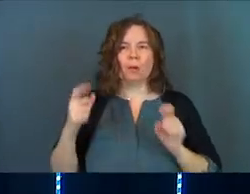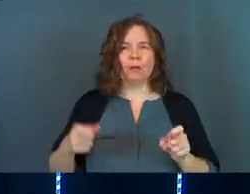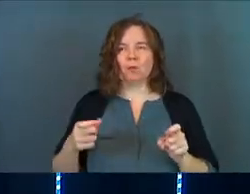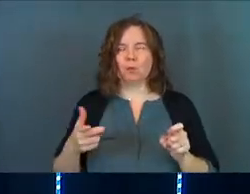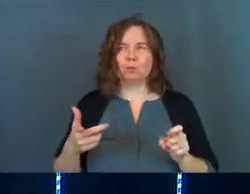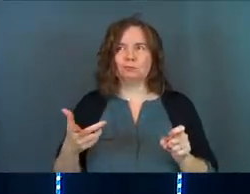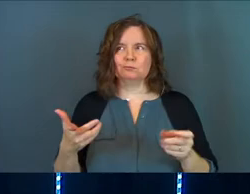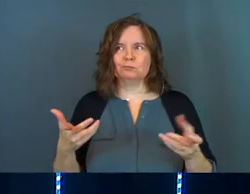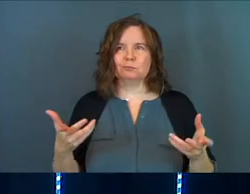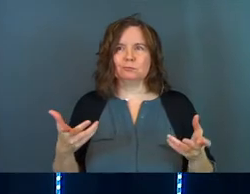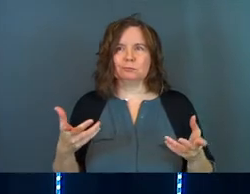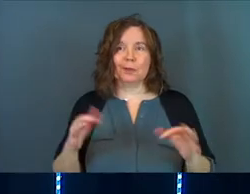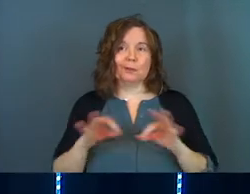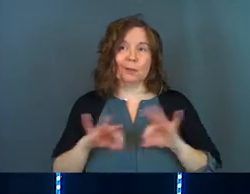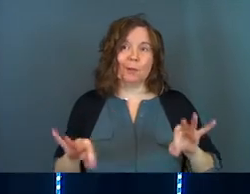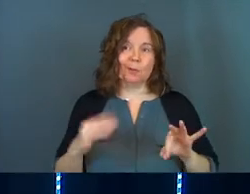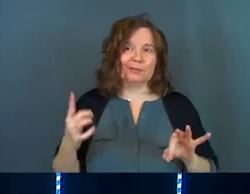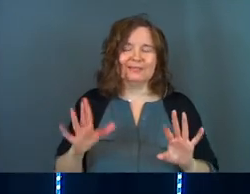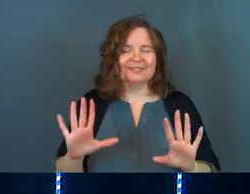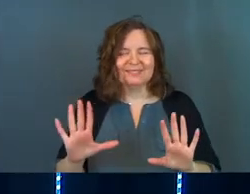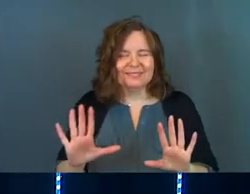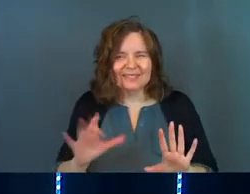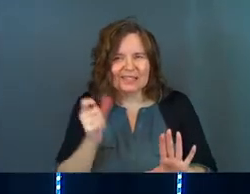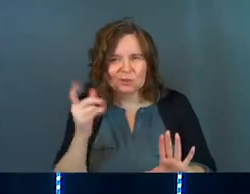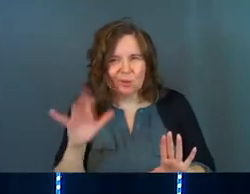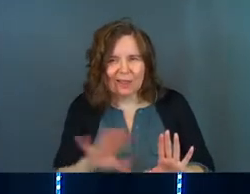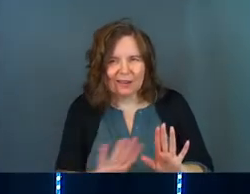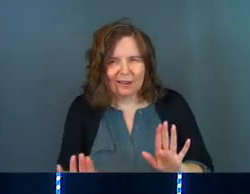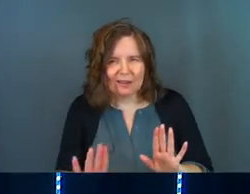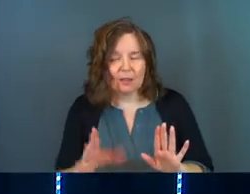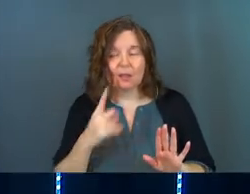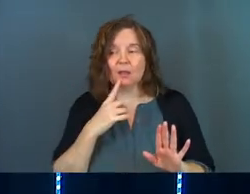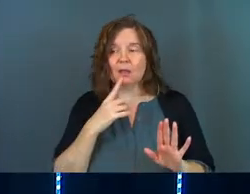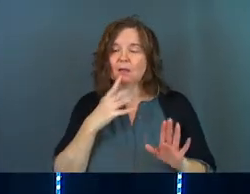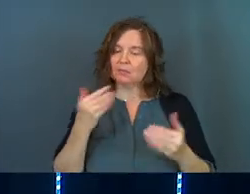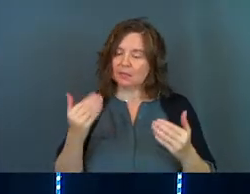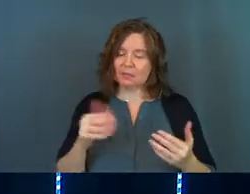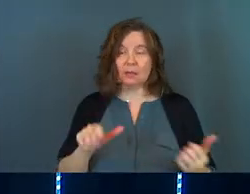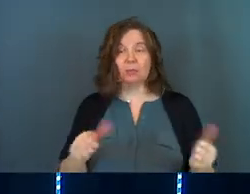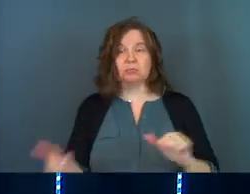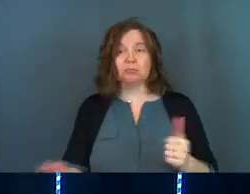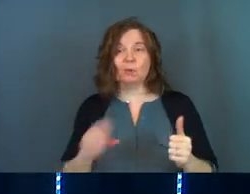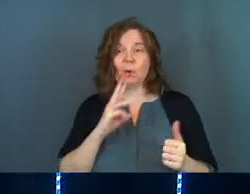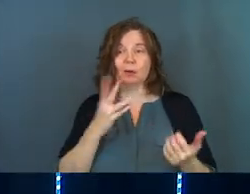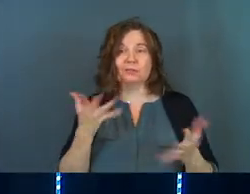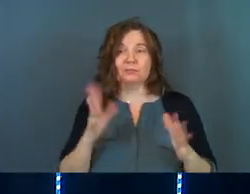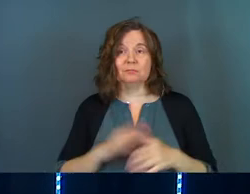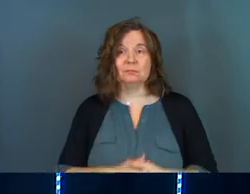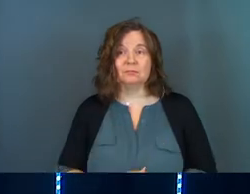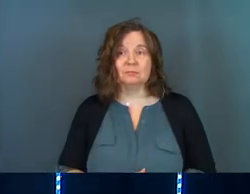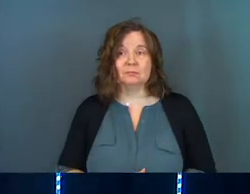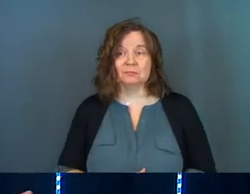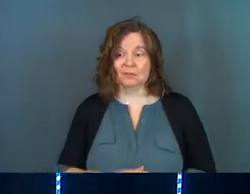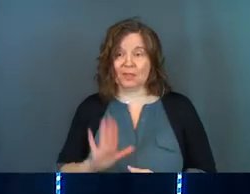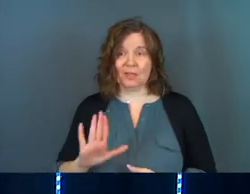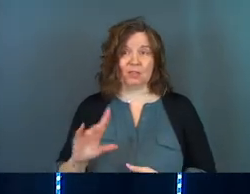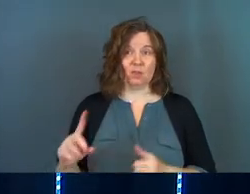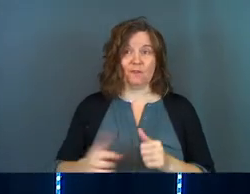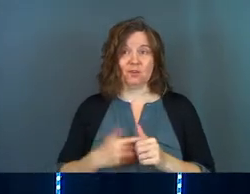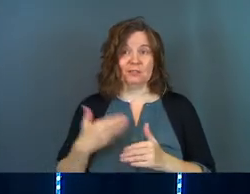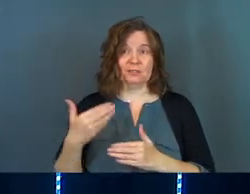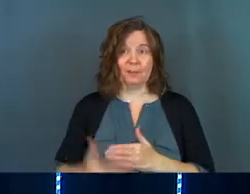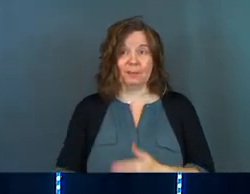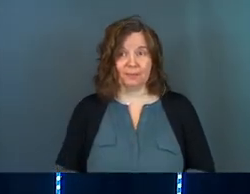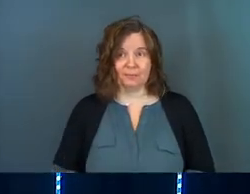you a diploma or something. I mean, he doesn't do any of that. He's like, let somebody dunk you in water. Like, that's your first